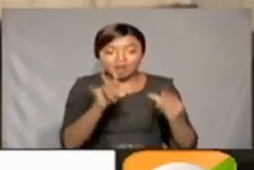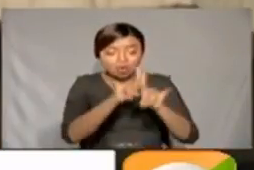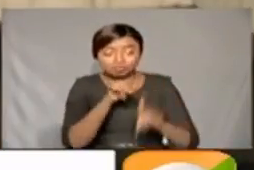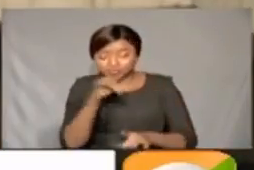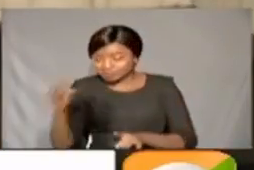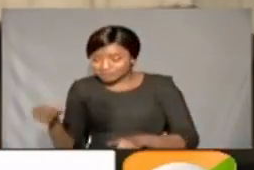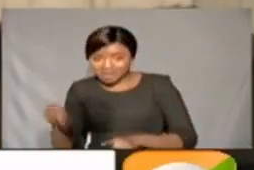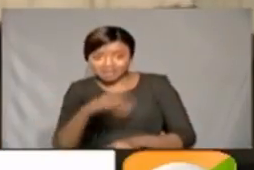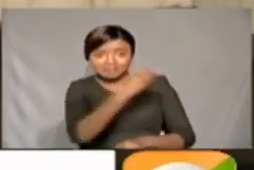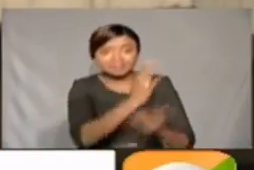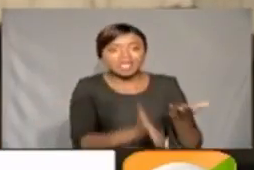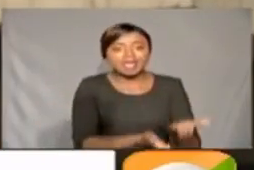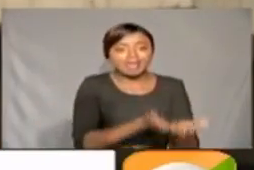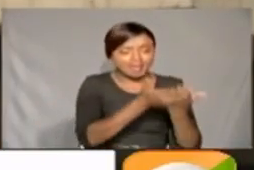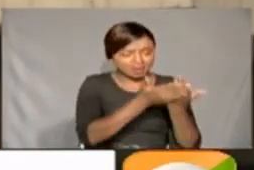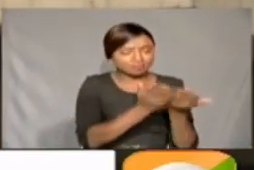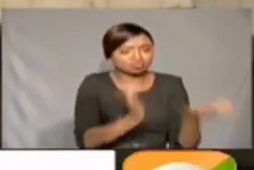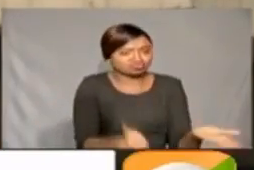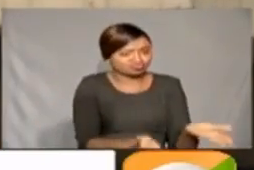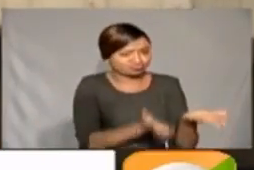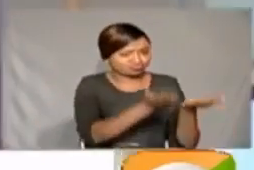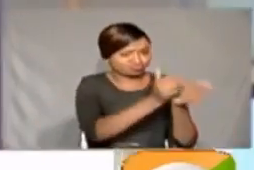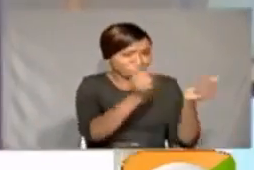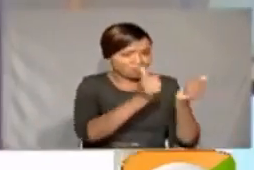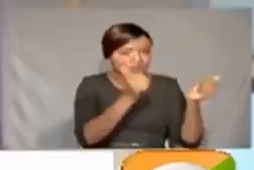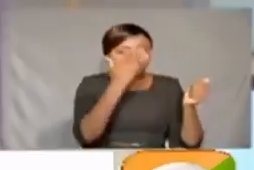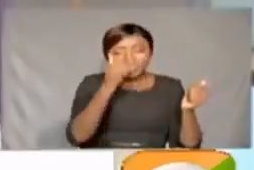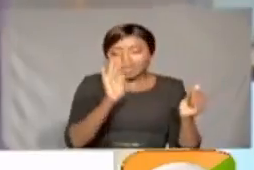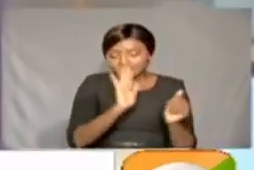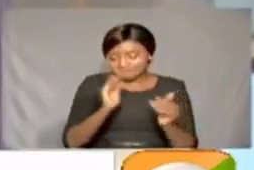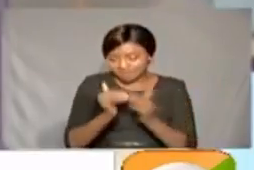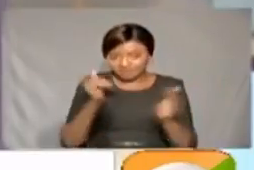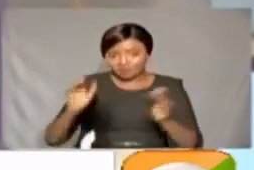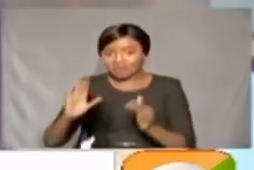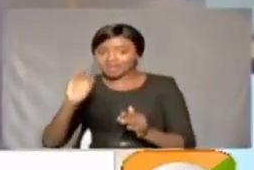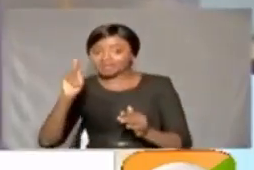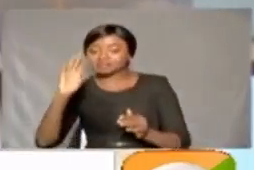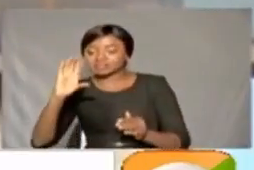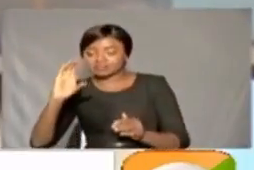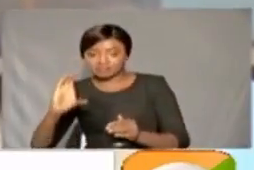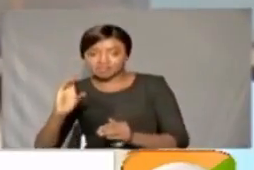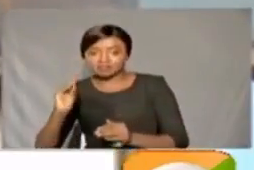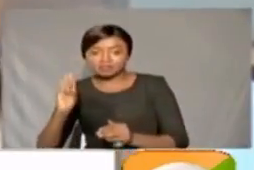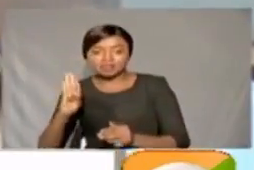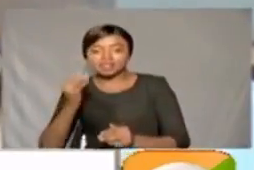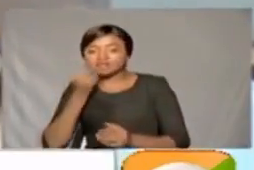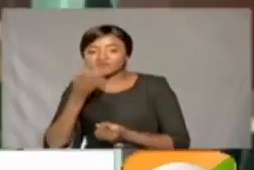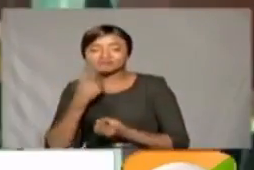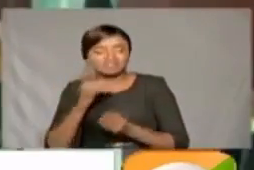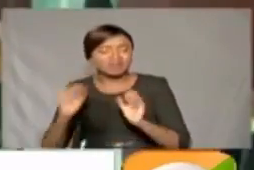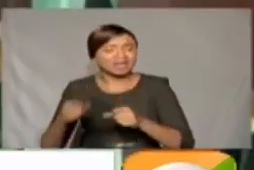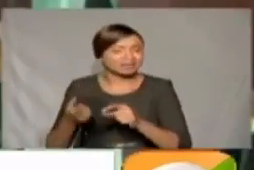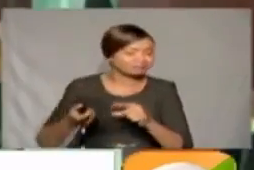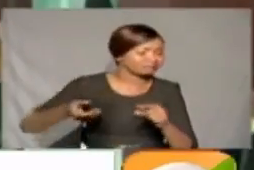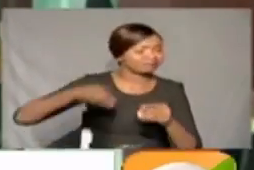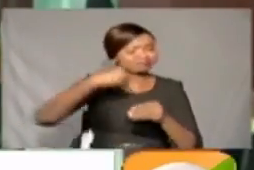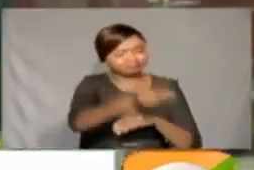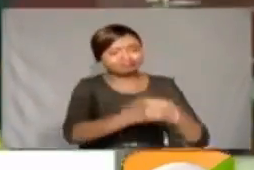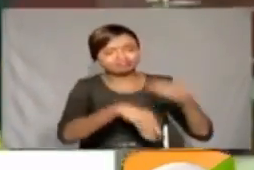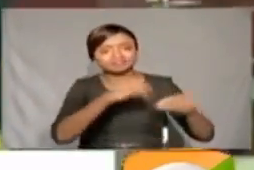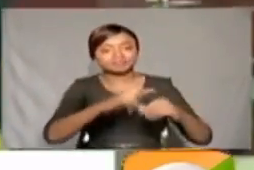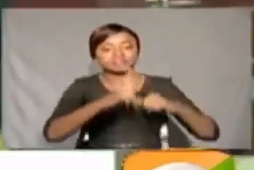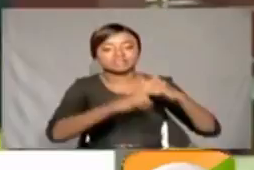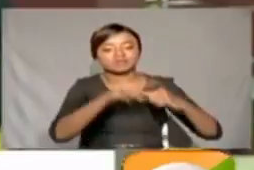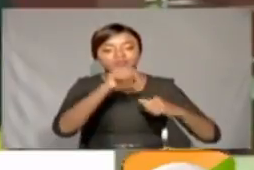its purse. KCB Group had initially indicated it could pump up to 7.5 billion shillings into its